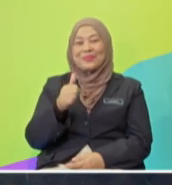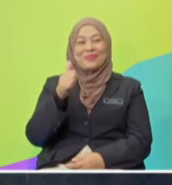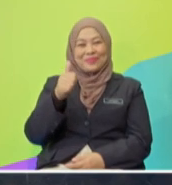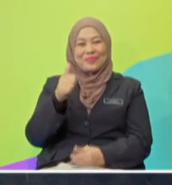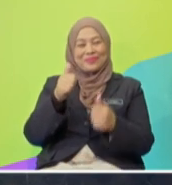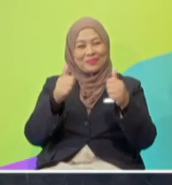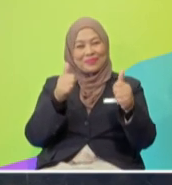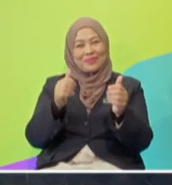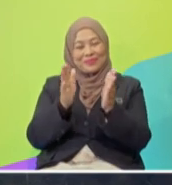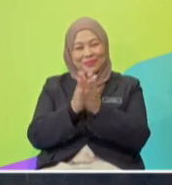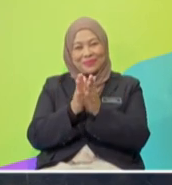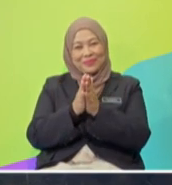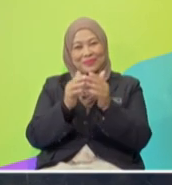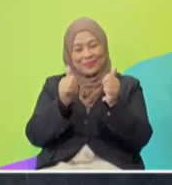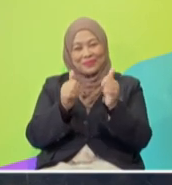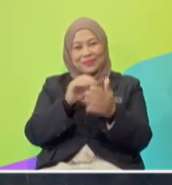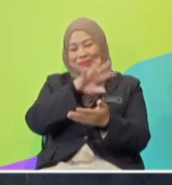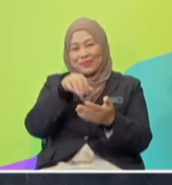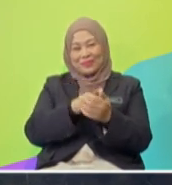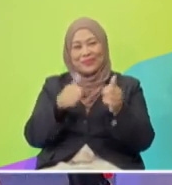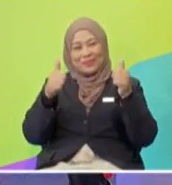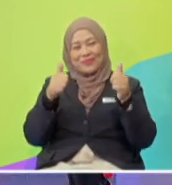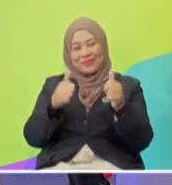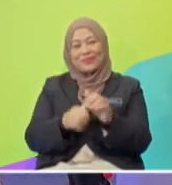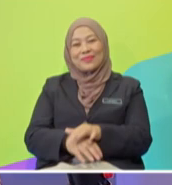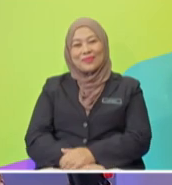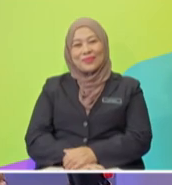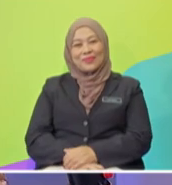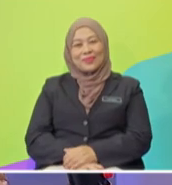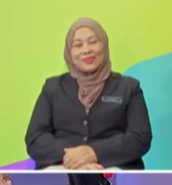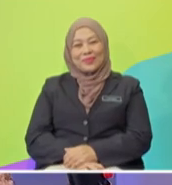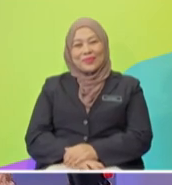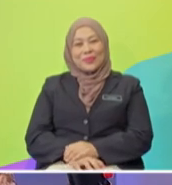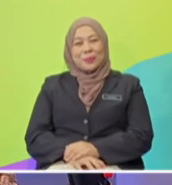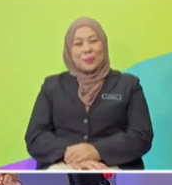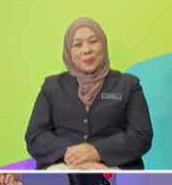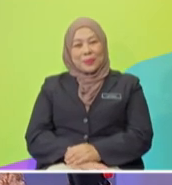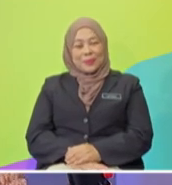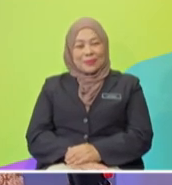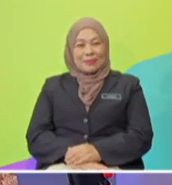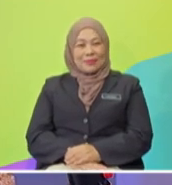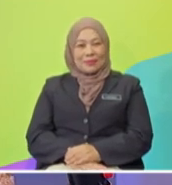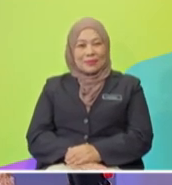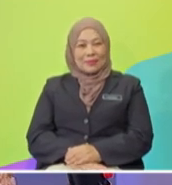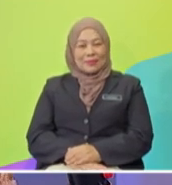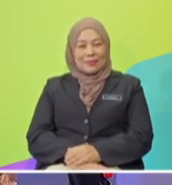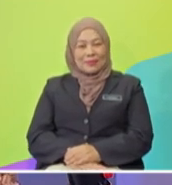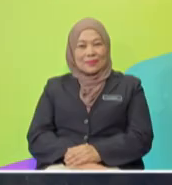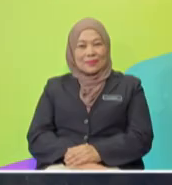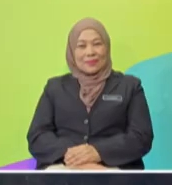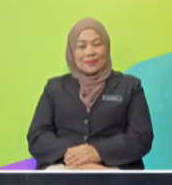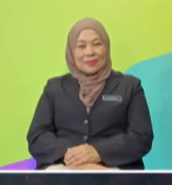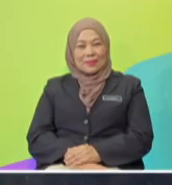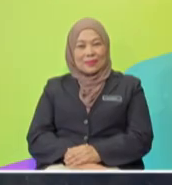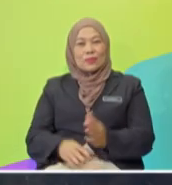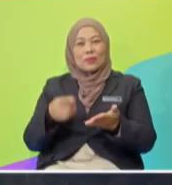Awesome! Okay. Yes, my friends are ready. I'm ready, teacher. Okay, so we shall start. Okay. All right. Okay, see, what